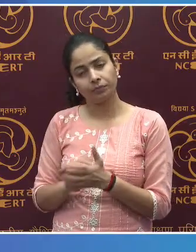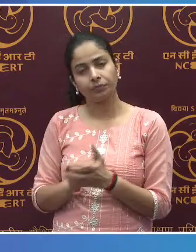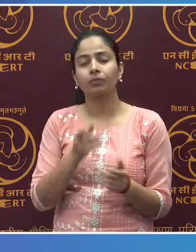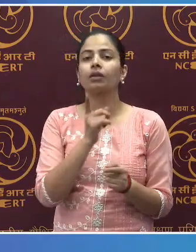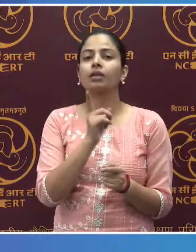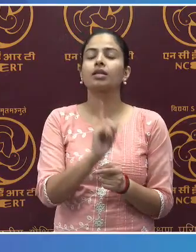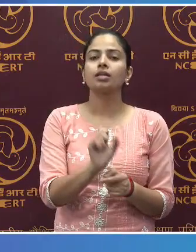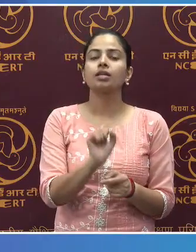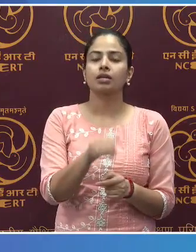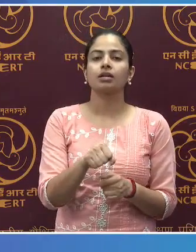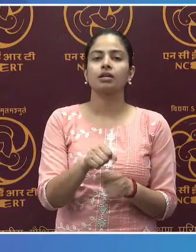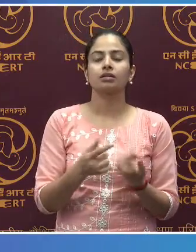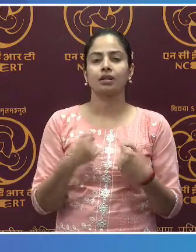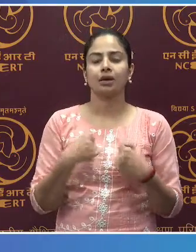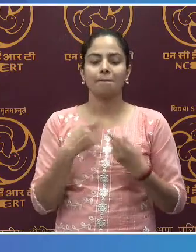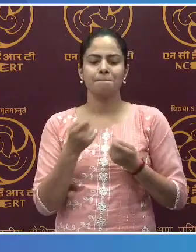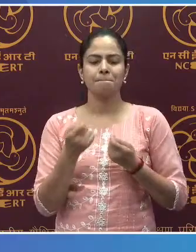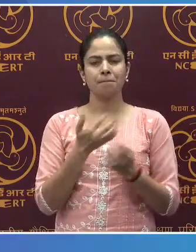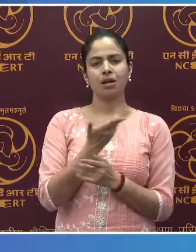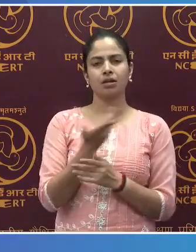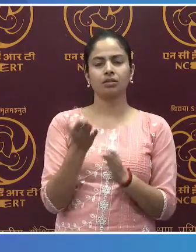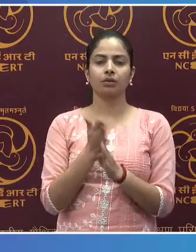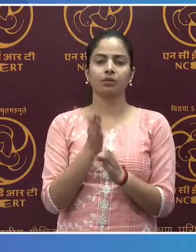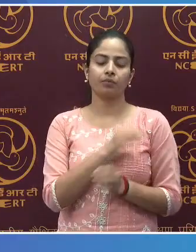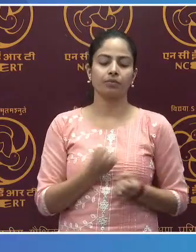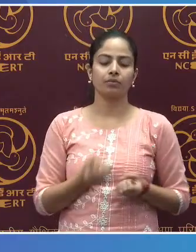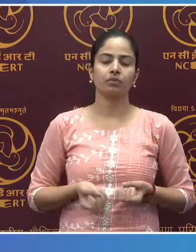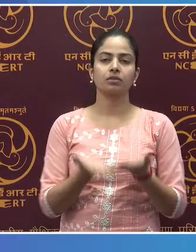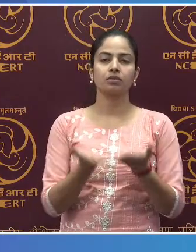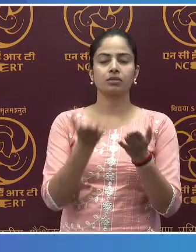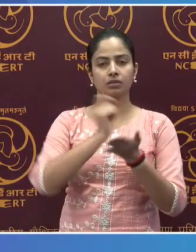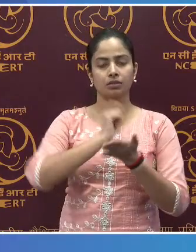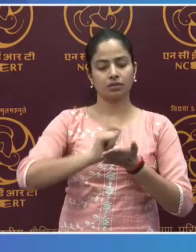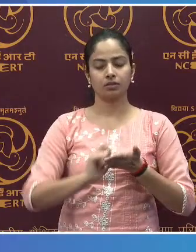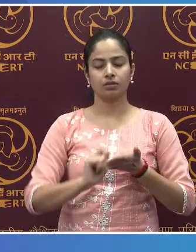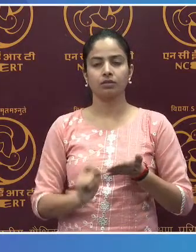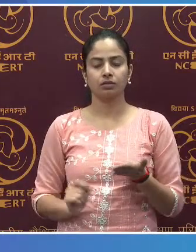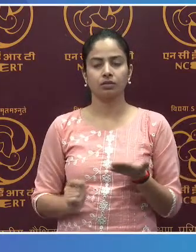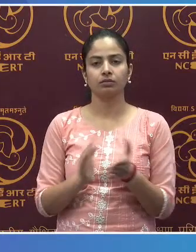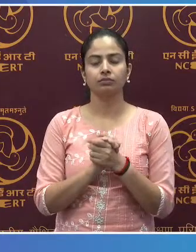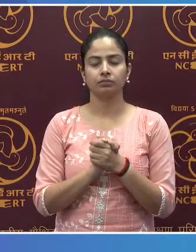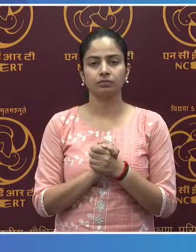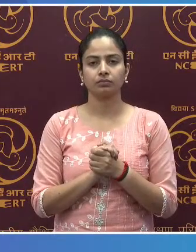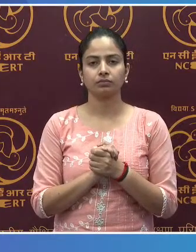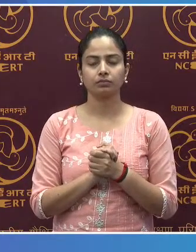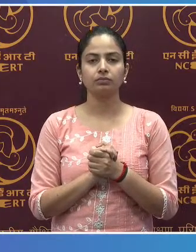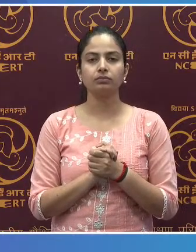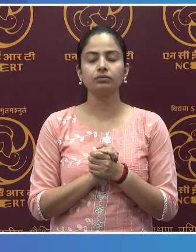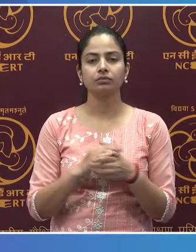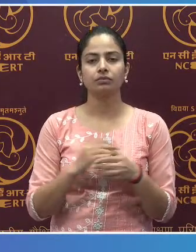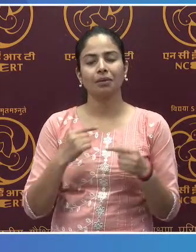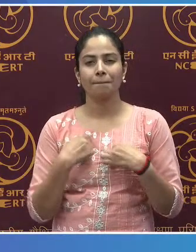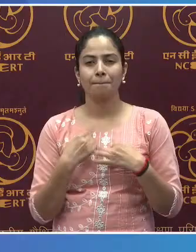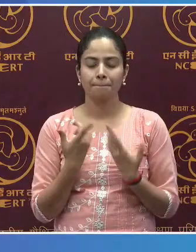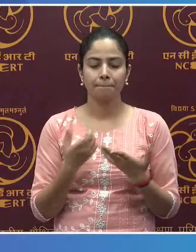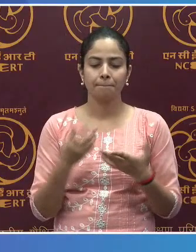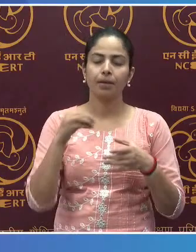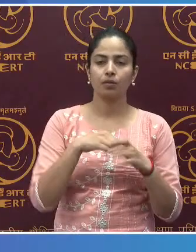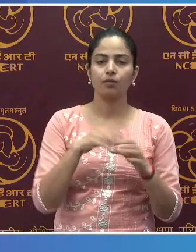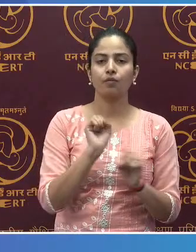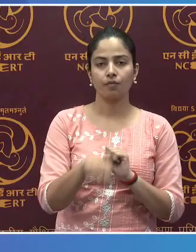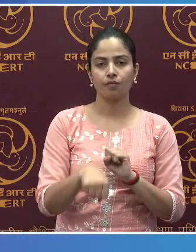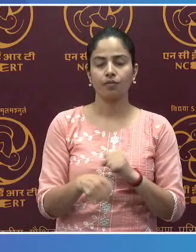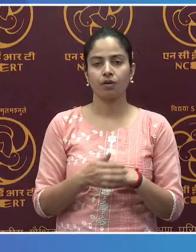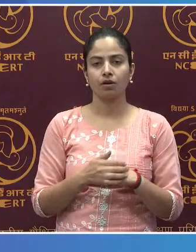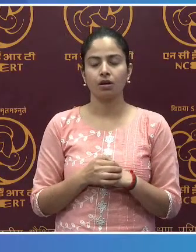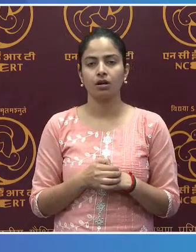yes, how did we manage? Right from the beginning, when we started writing the books as a contributor in this book, I had been engaged in this book,